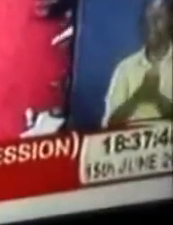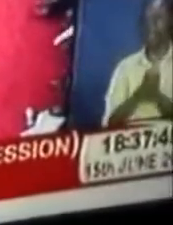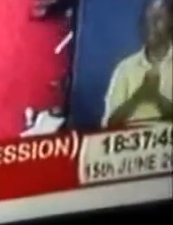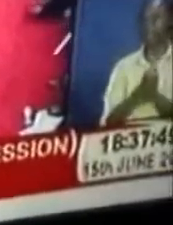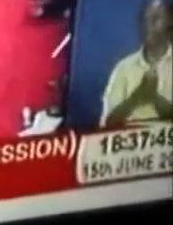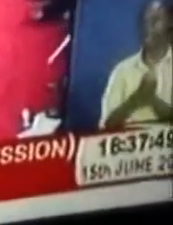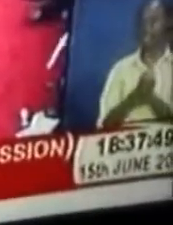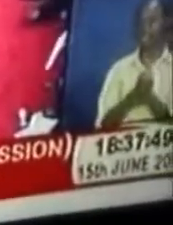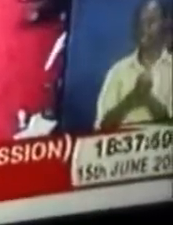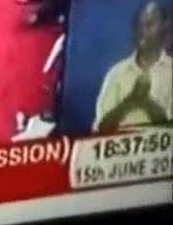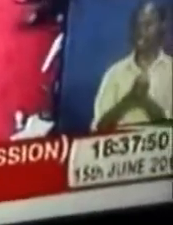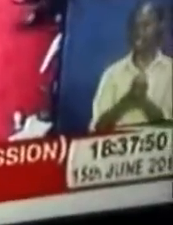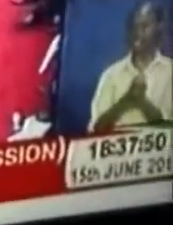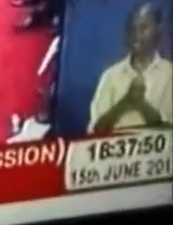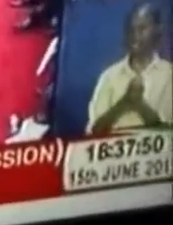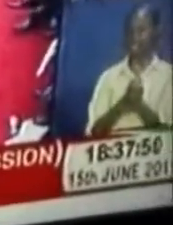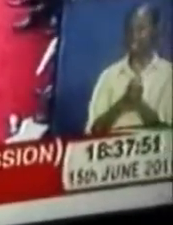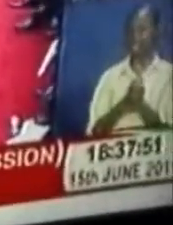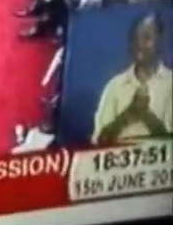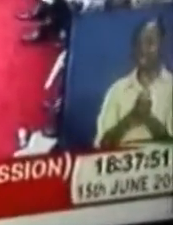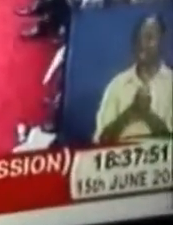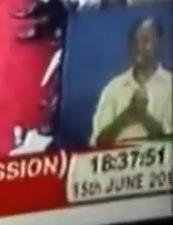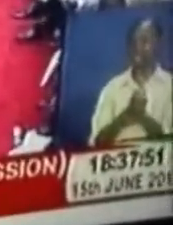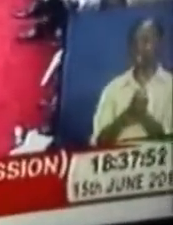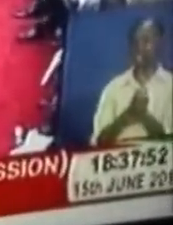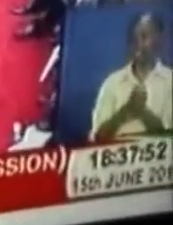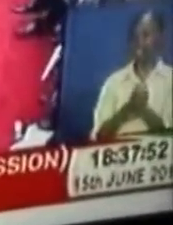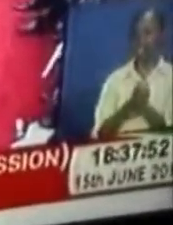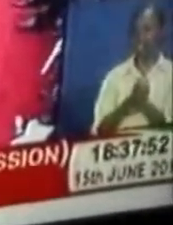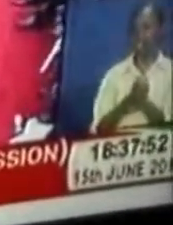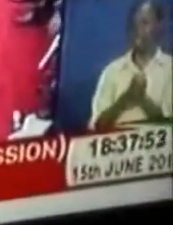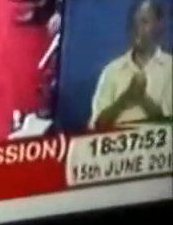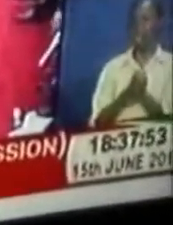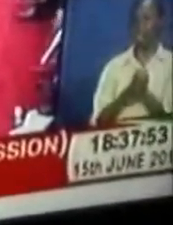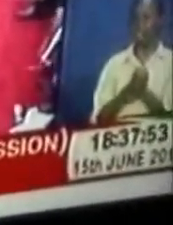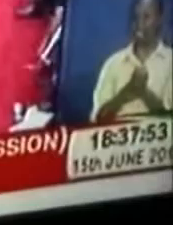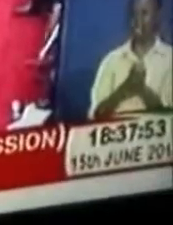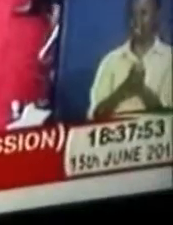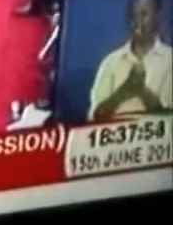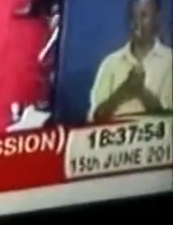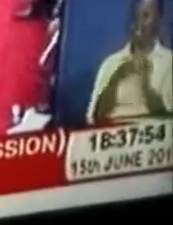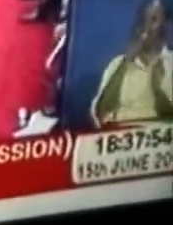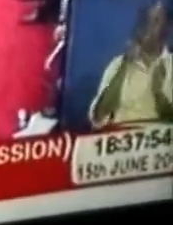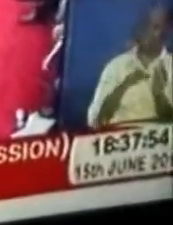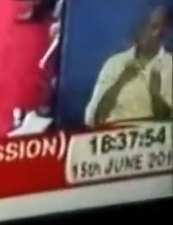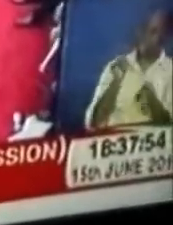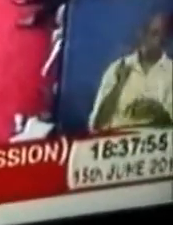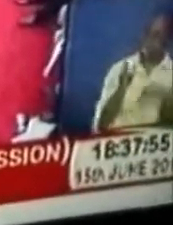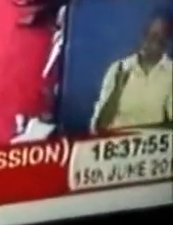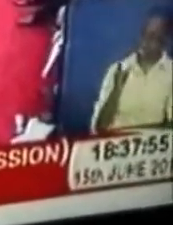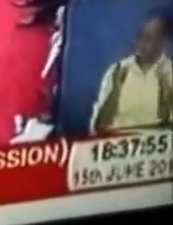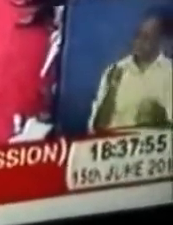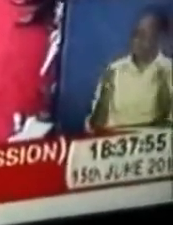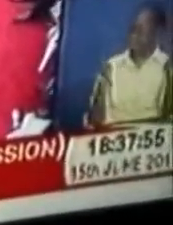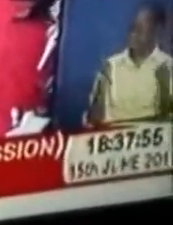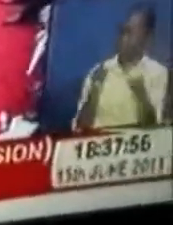Hii mwanamke hii. These are lesbians in this house. Yeah.